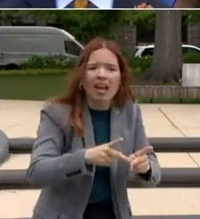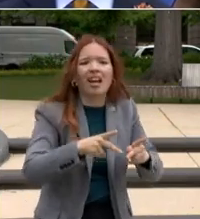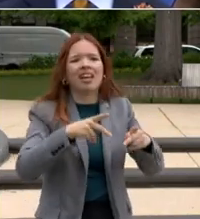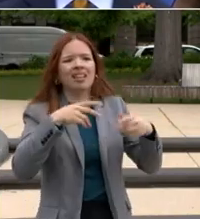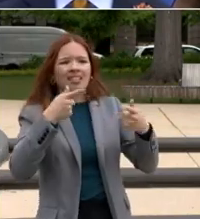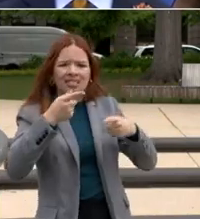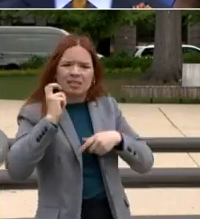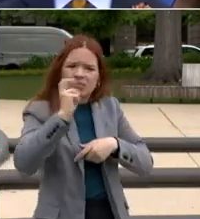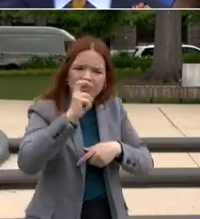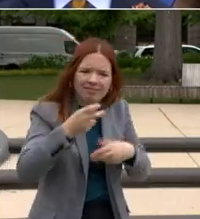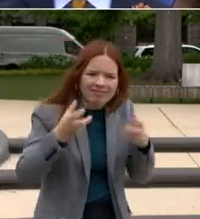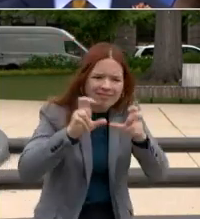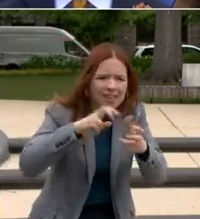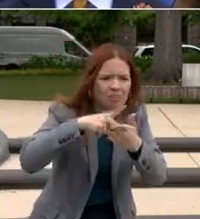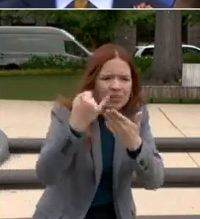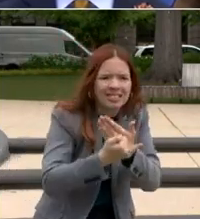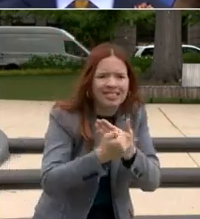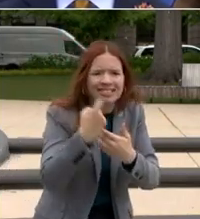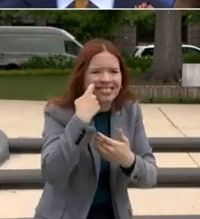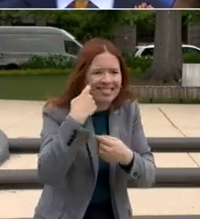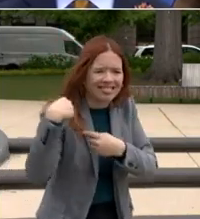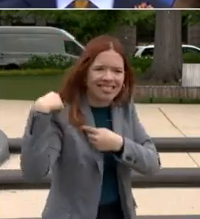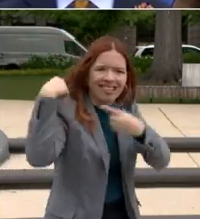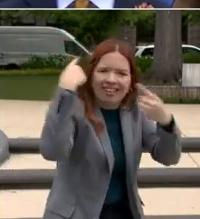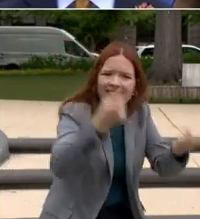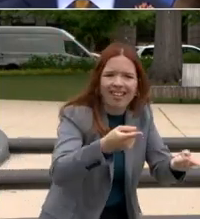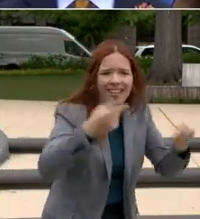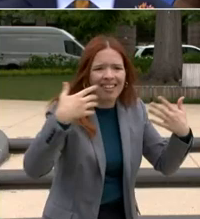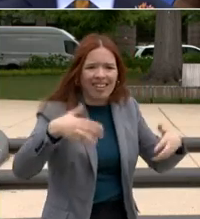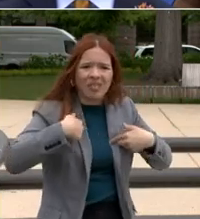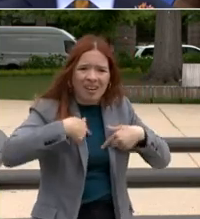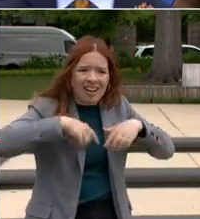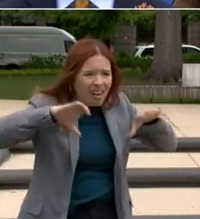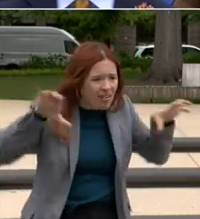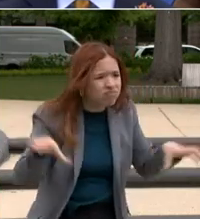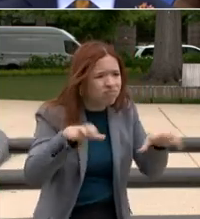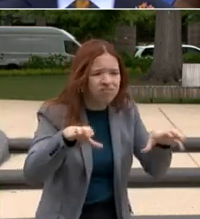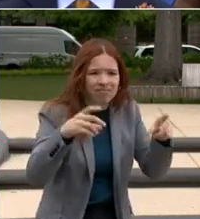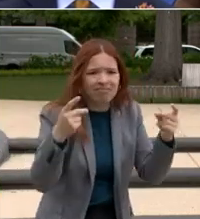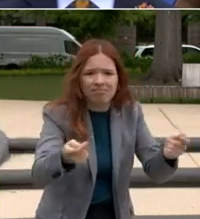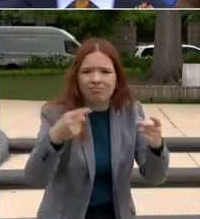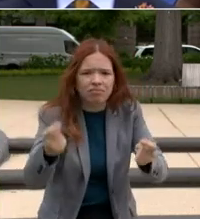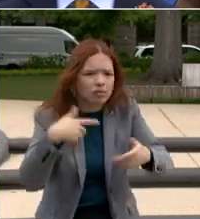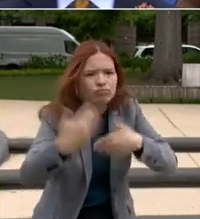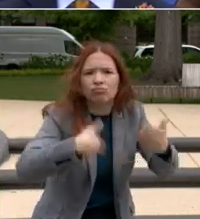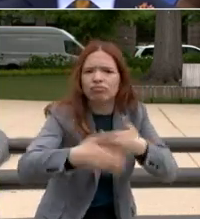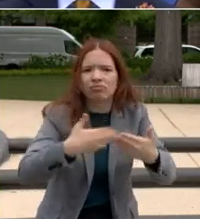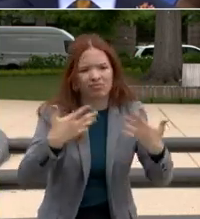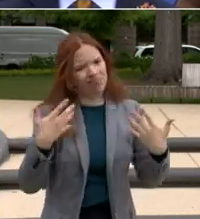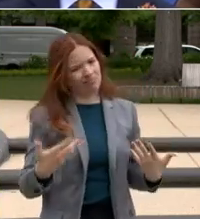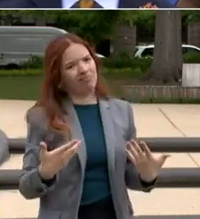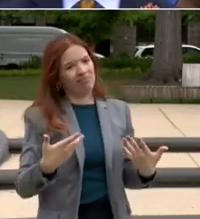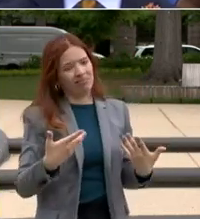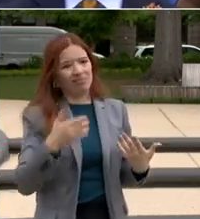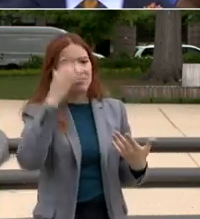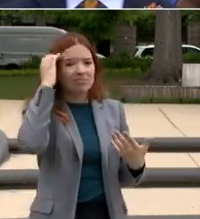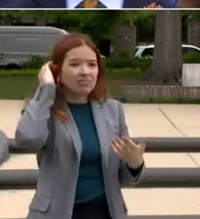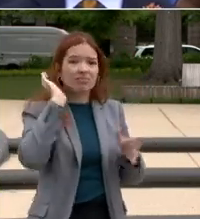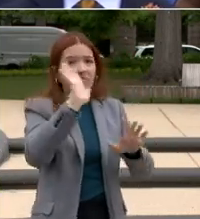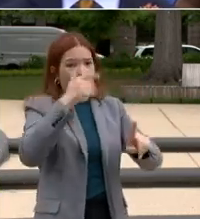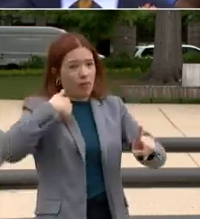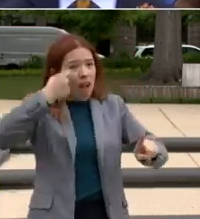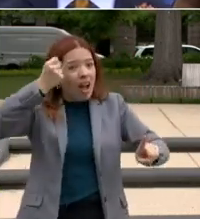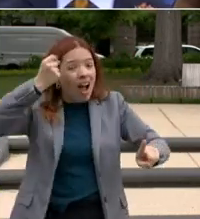fact, we were able to do them more quickly. And it does not stand to reason that you want a